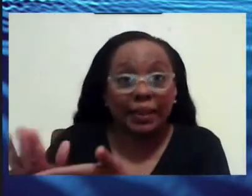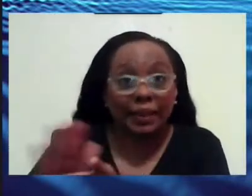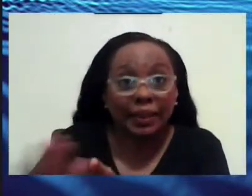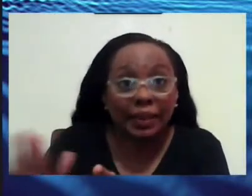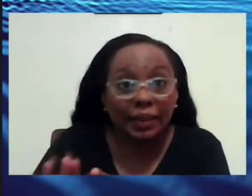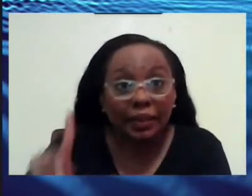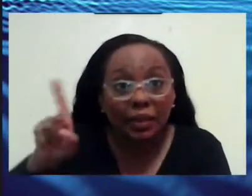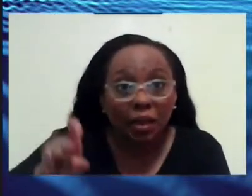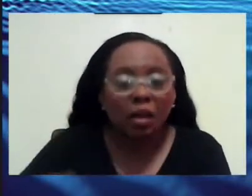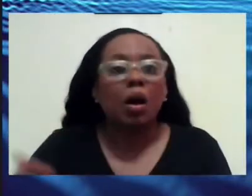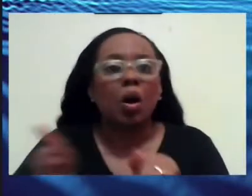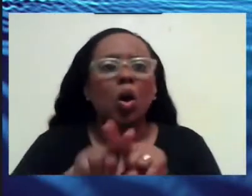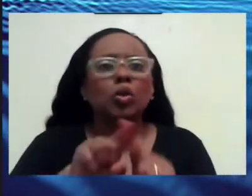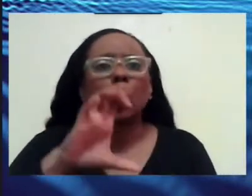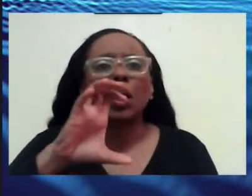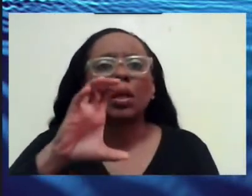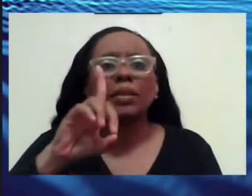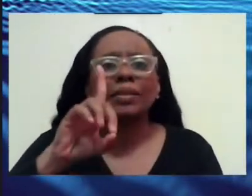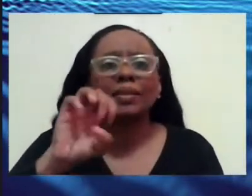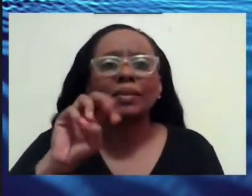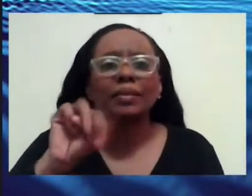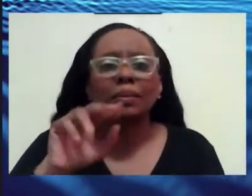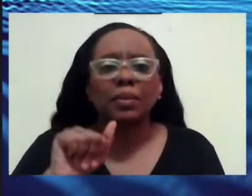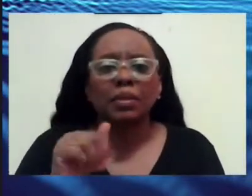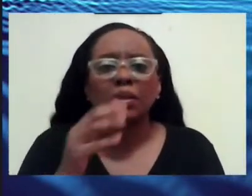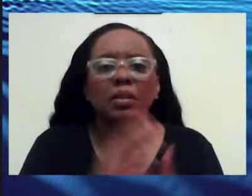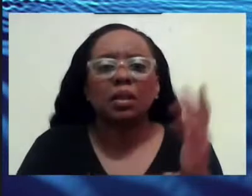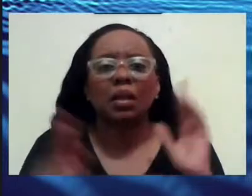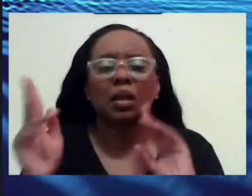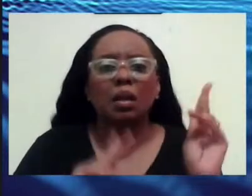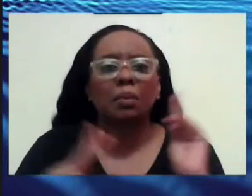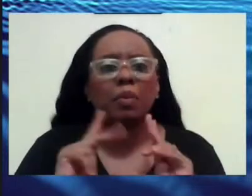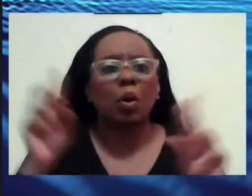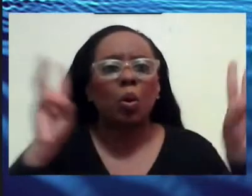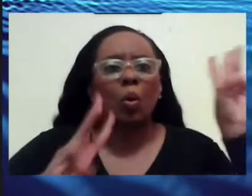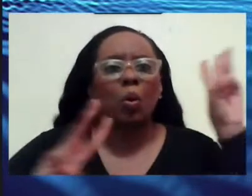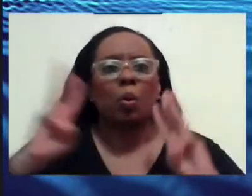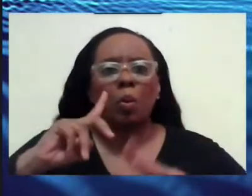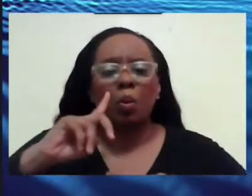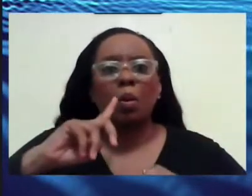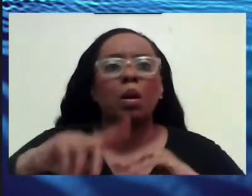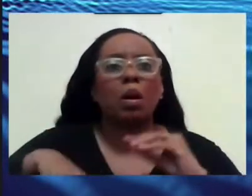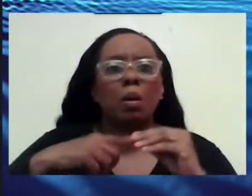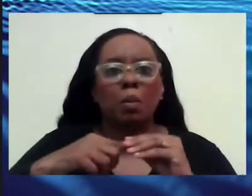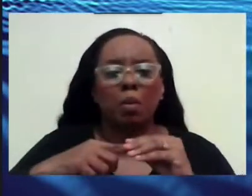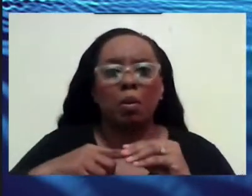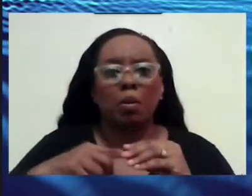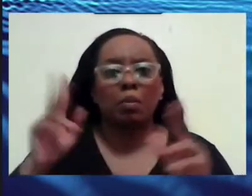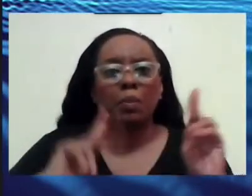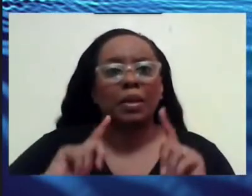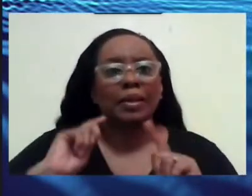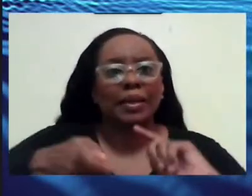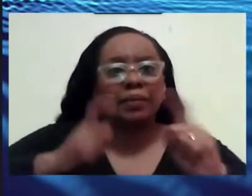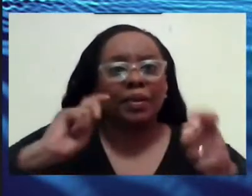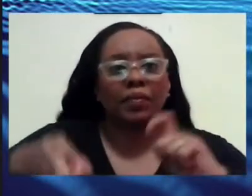be, some persons are concerned that donations are not reaching the people that they need to reach. Can you speak to this as